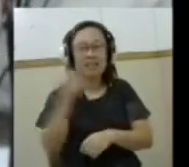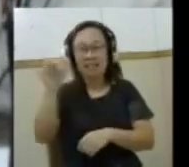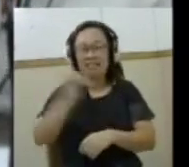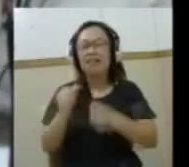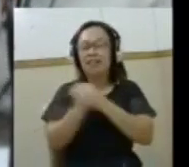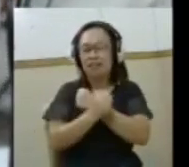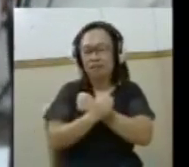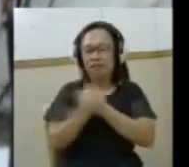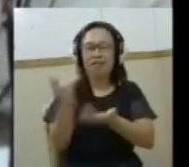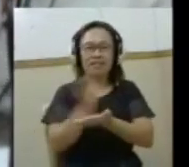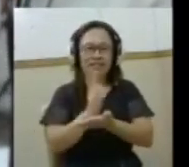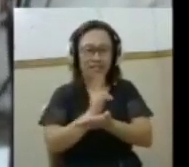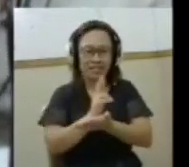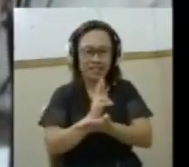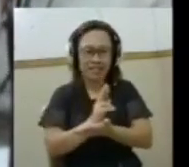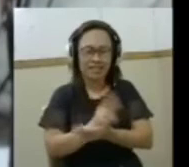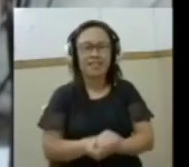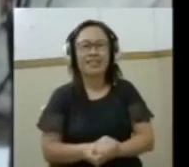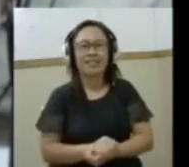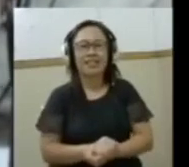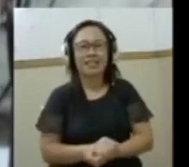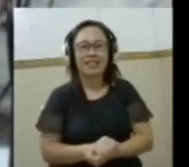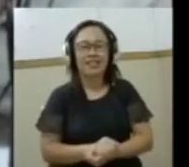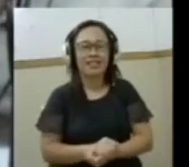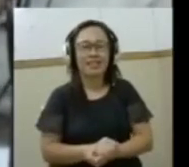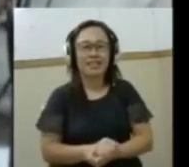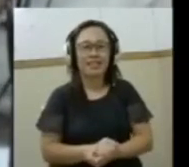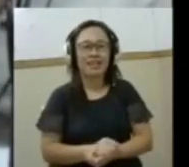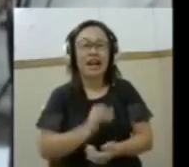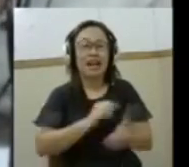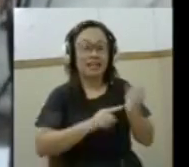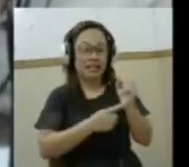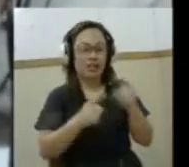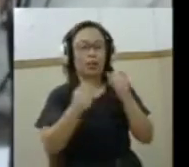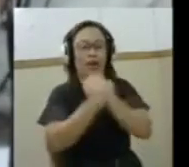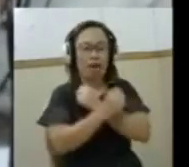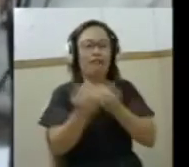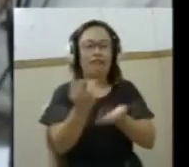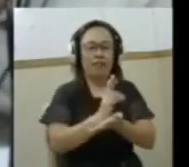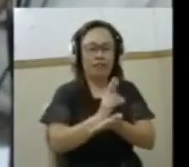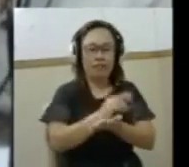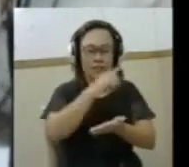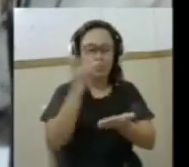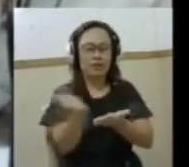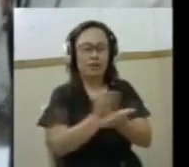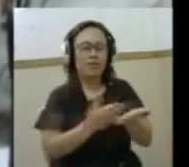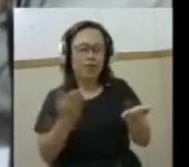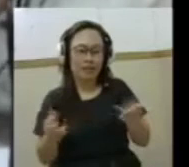Actually, it starts me to love it, because something very